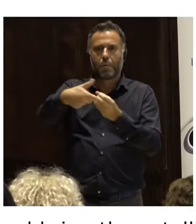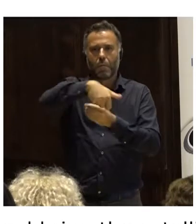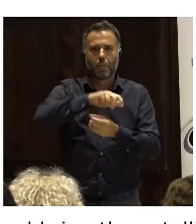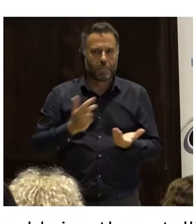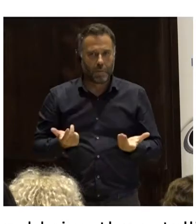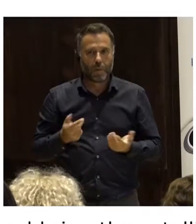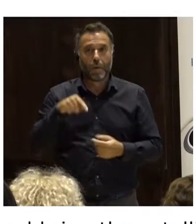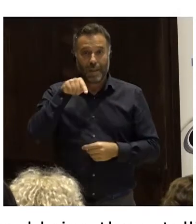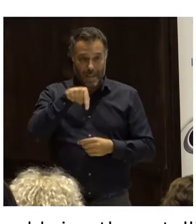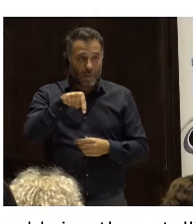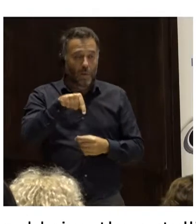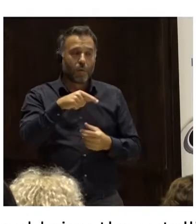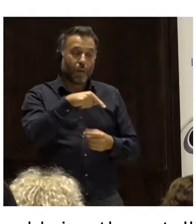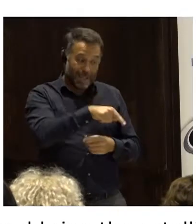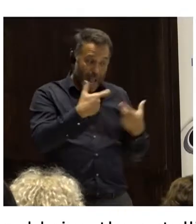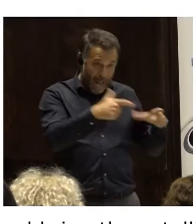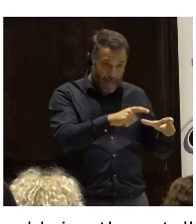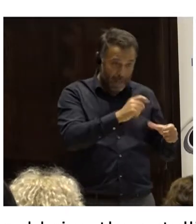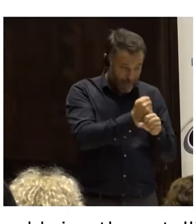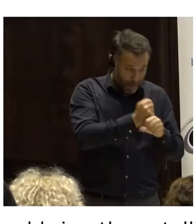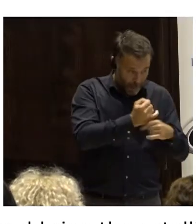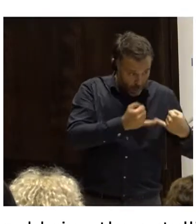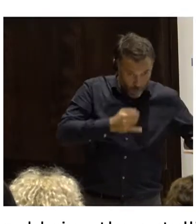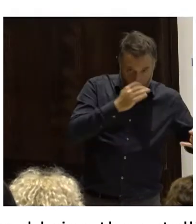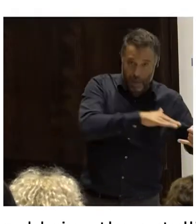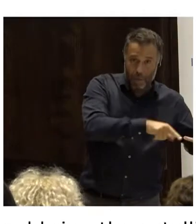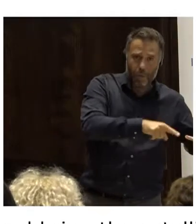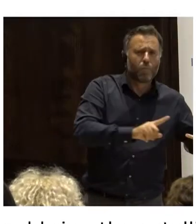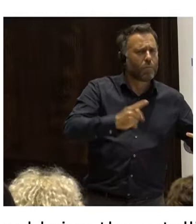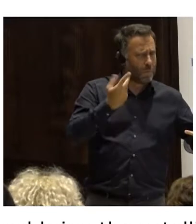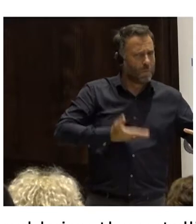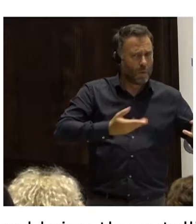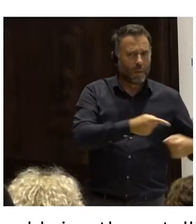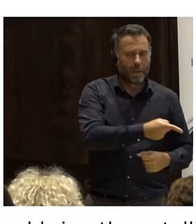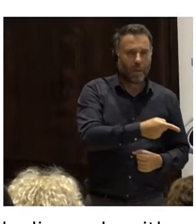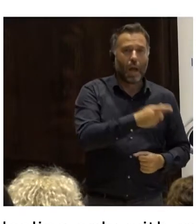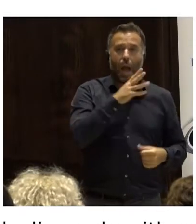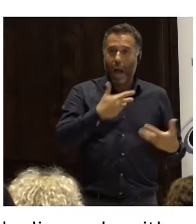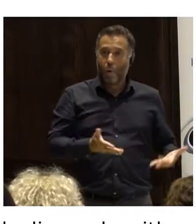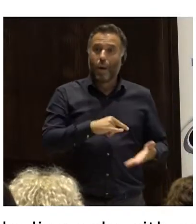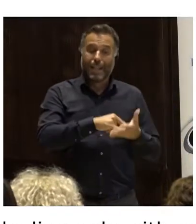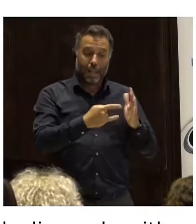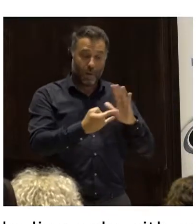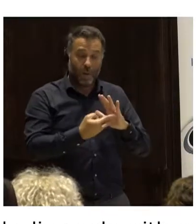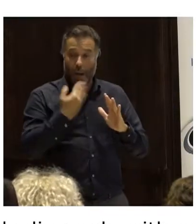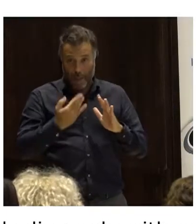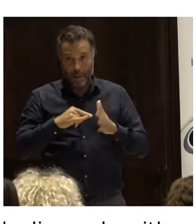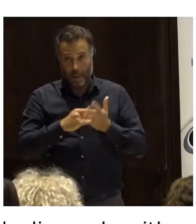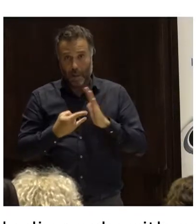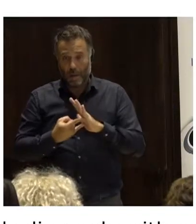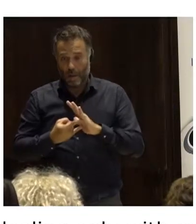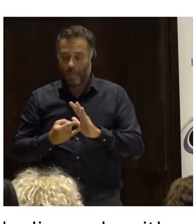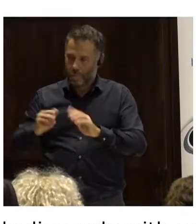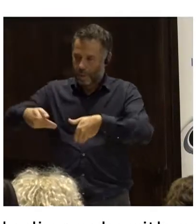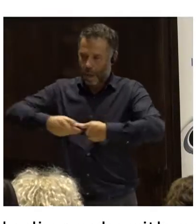of dealing with the children and how technology can help the child and can be